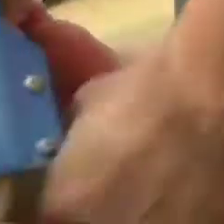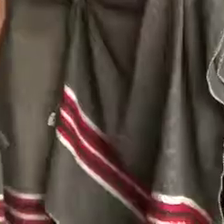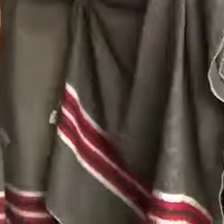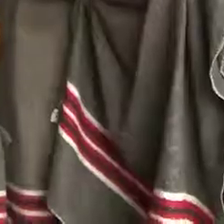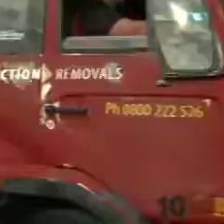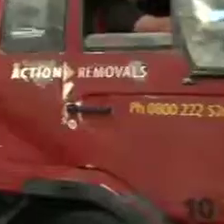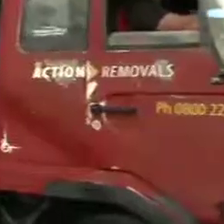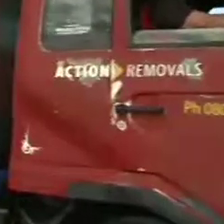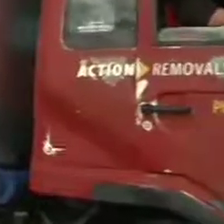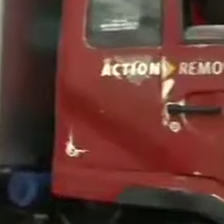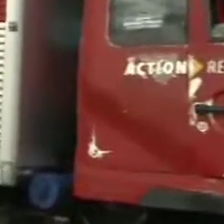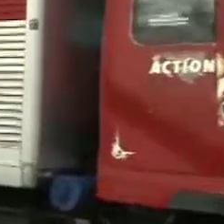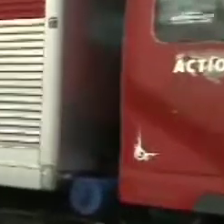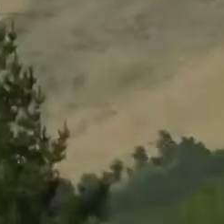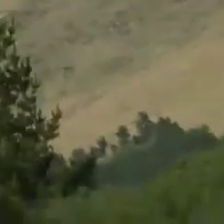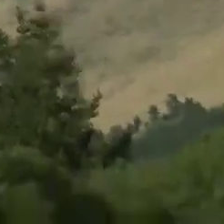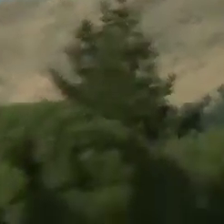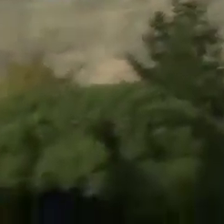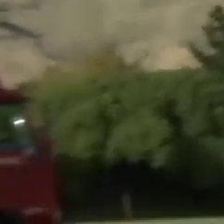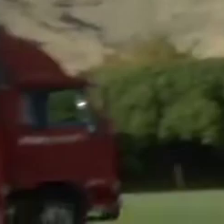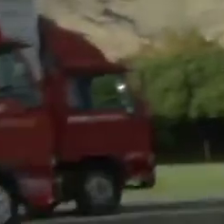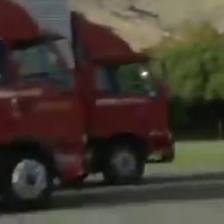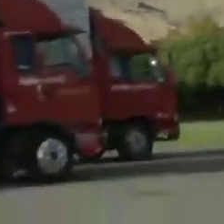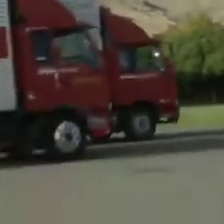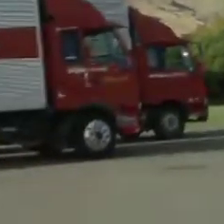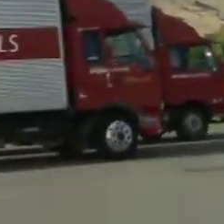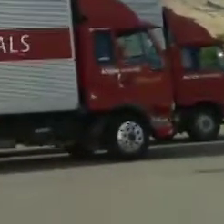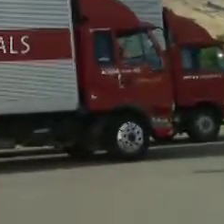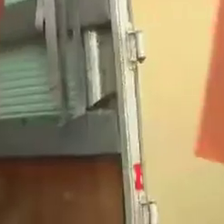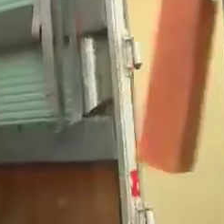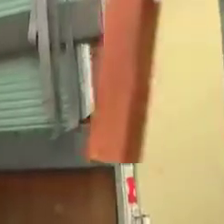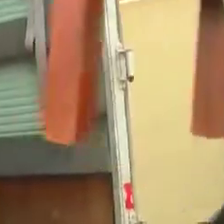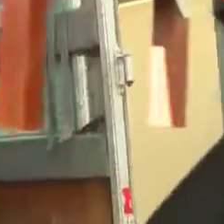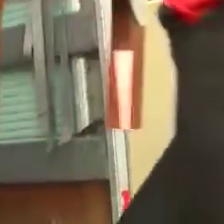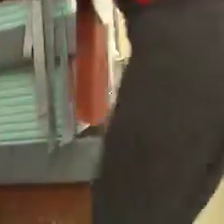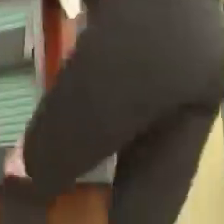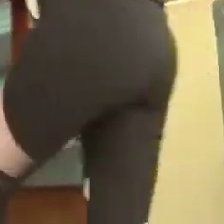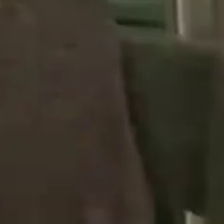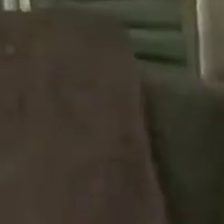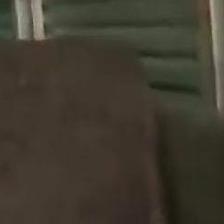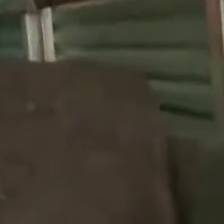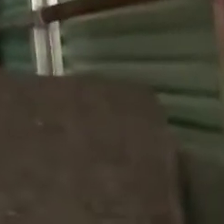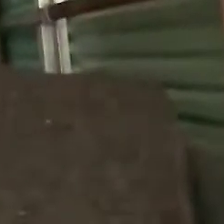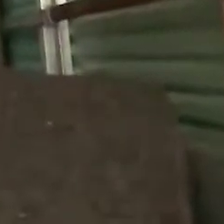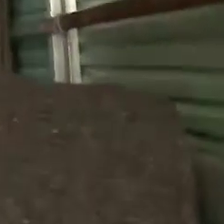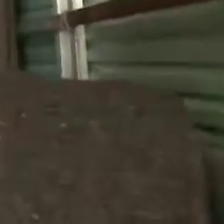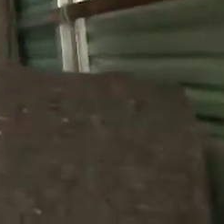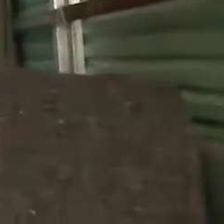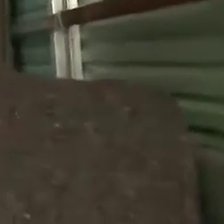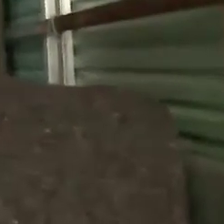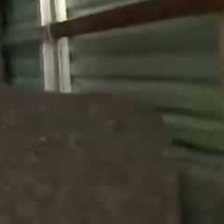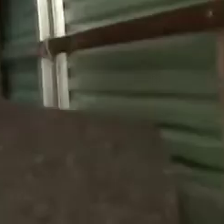with 6 vehicle sizes to choose from. Earthquake repairs? Action Removals pack, move, store and return your valuable